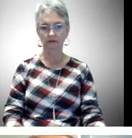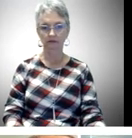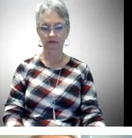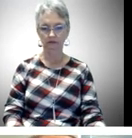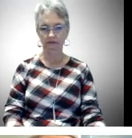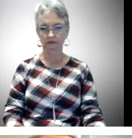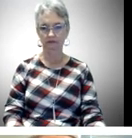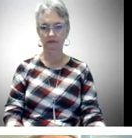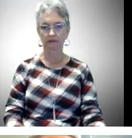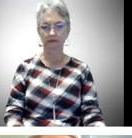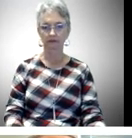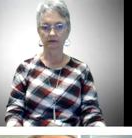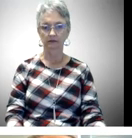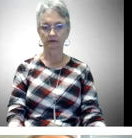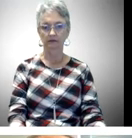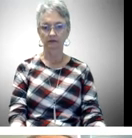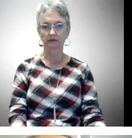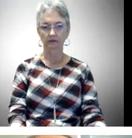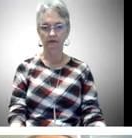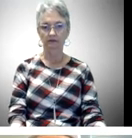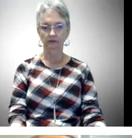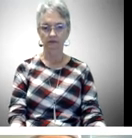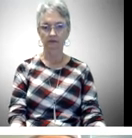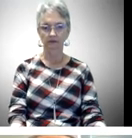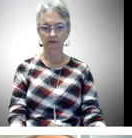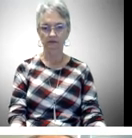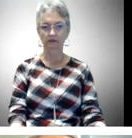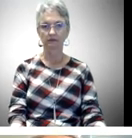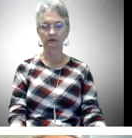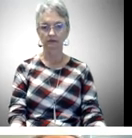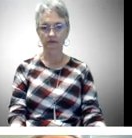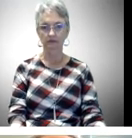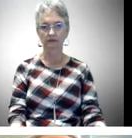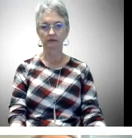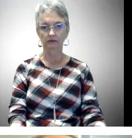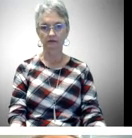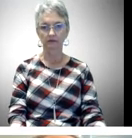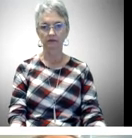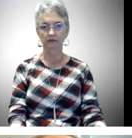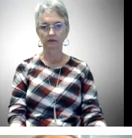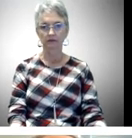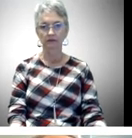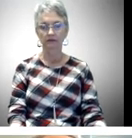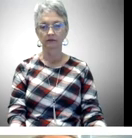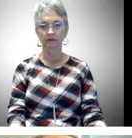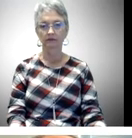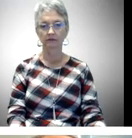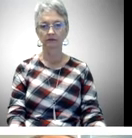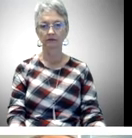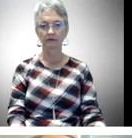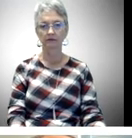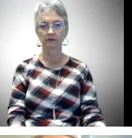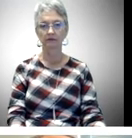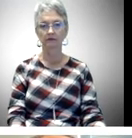in communicating his or her decision with the appropriate person. And the example that I'd like to give, and